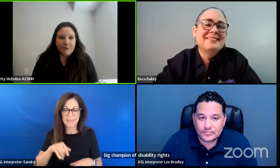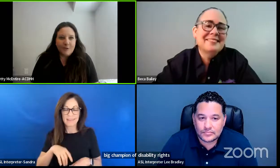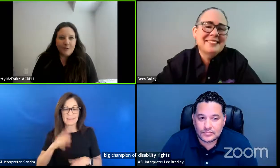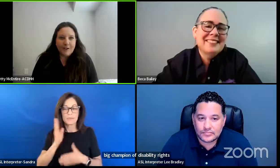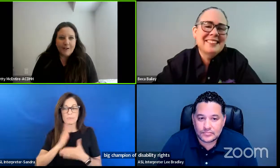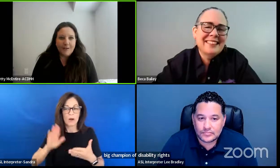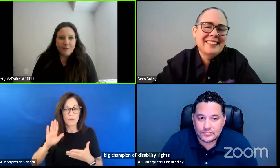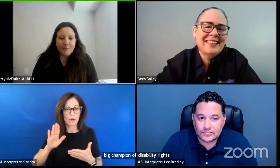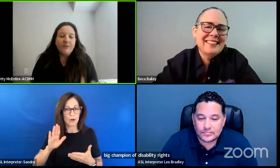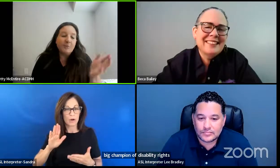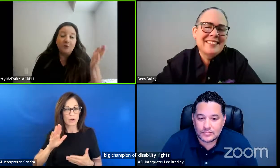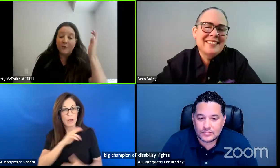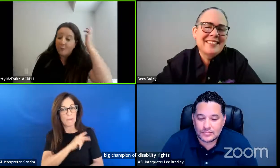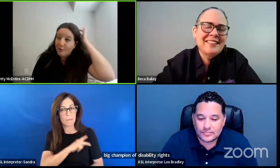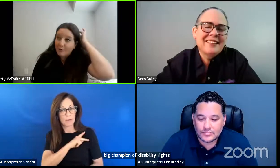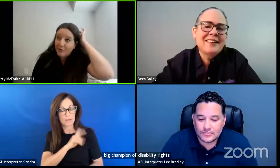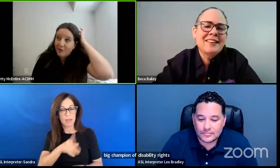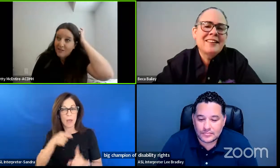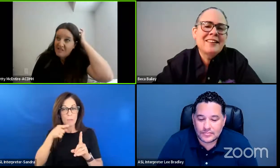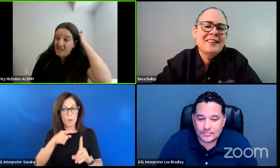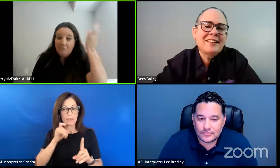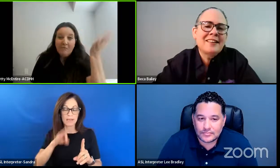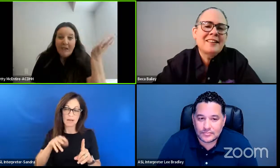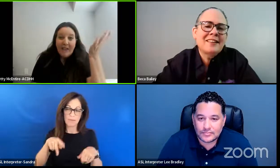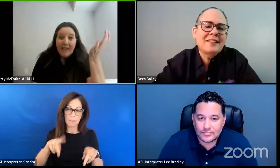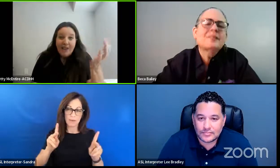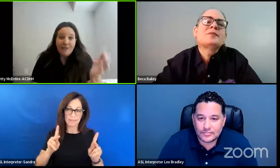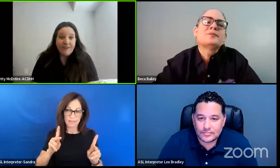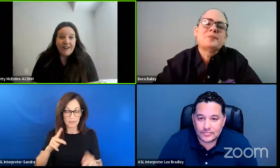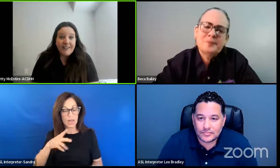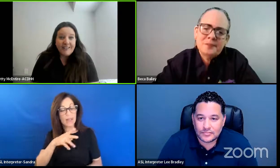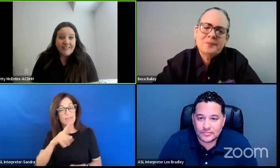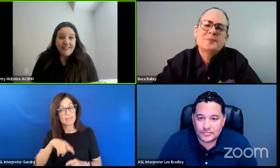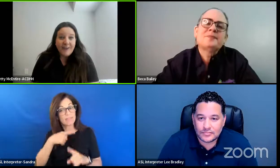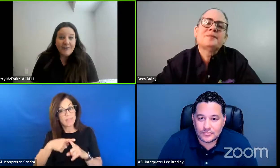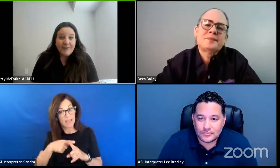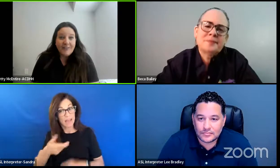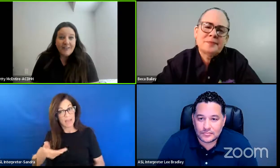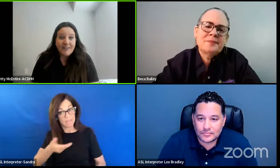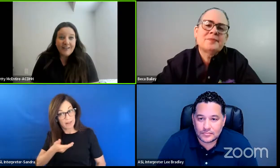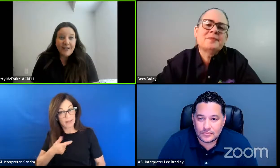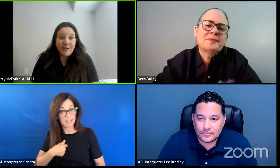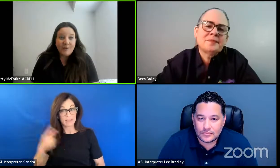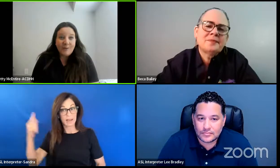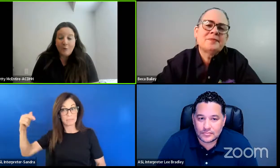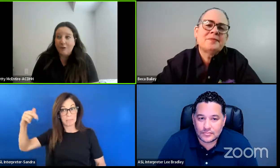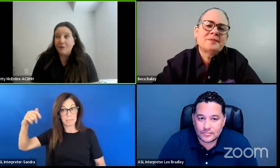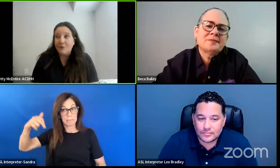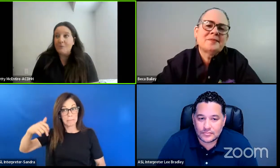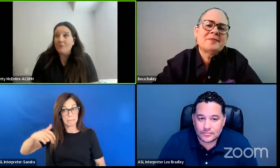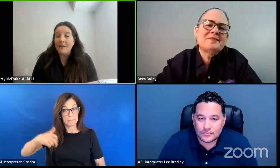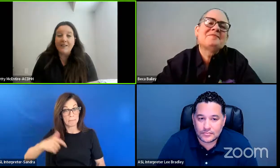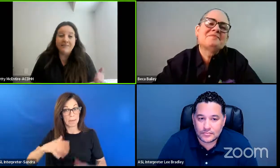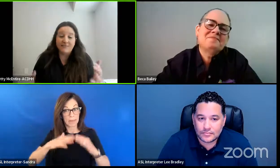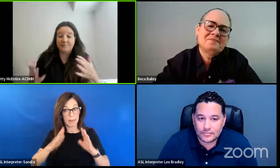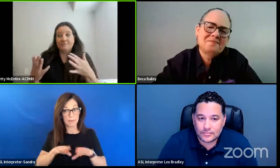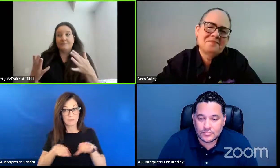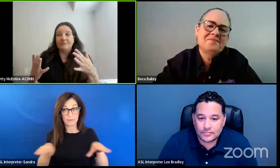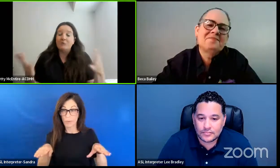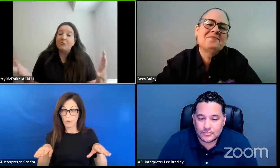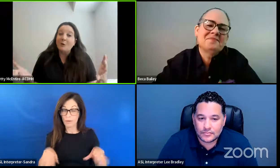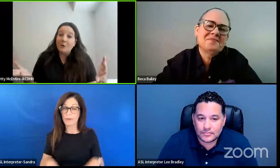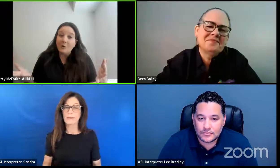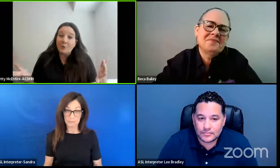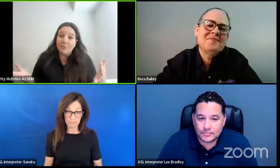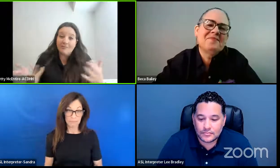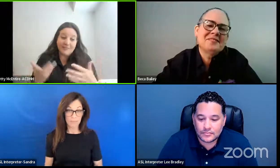her personal points of personal privilege, and then invited us down on the House floor. So, and